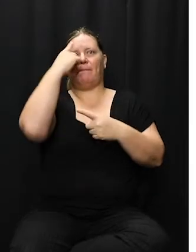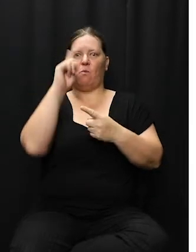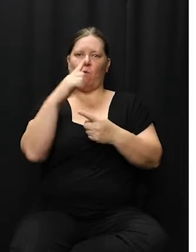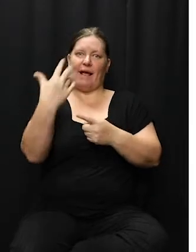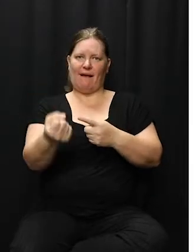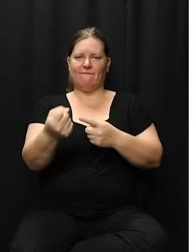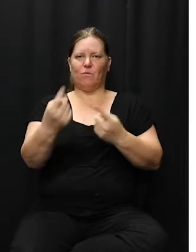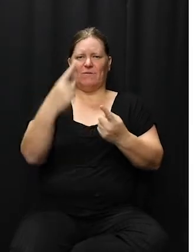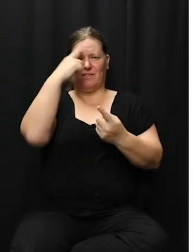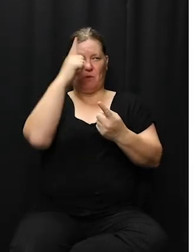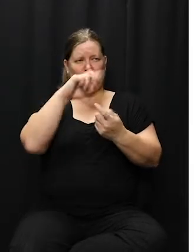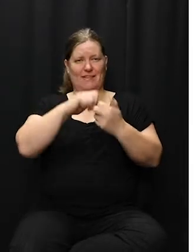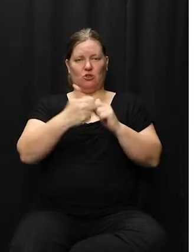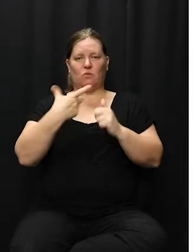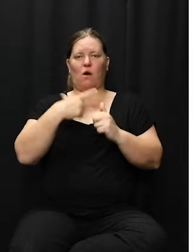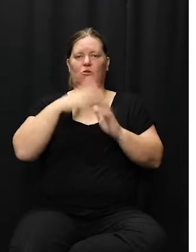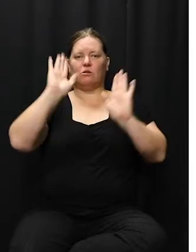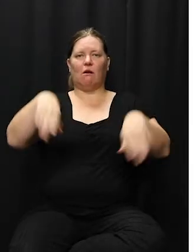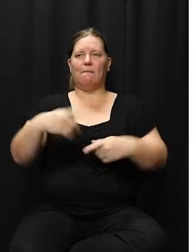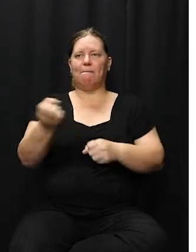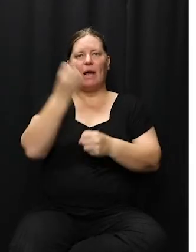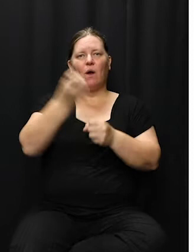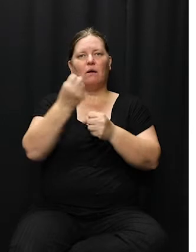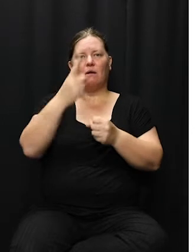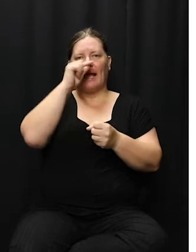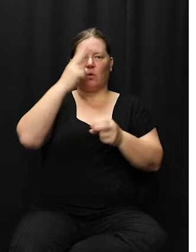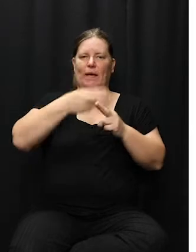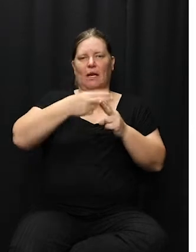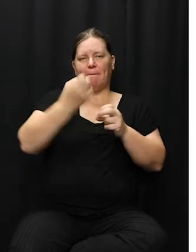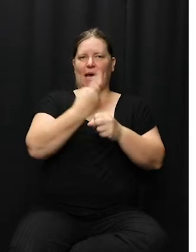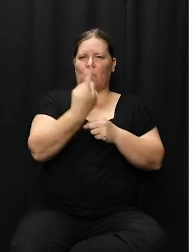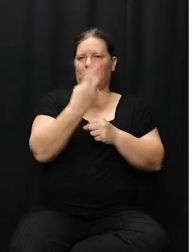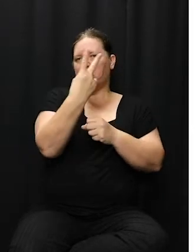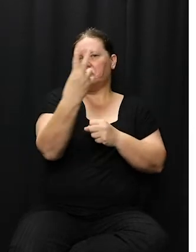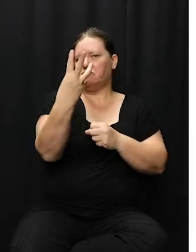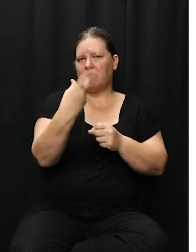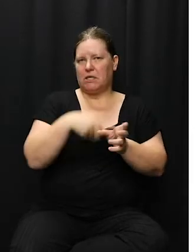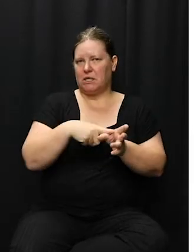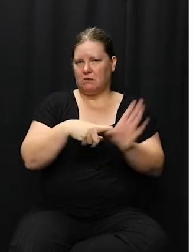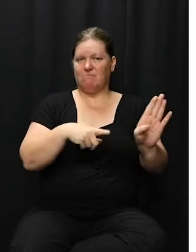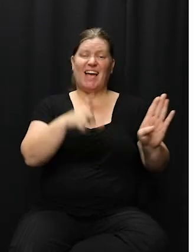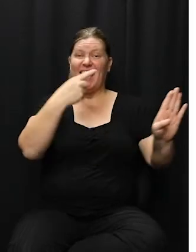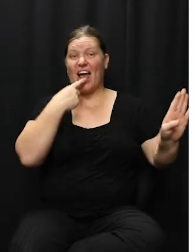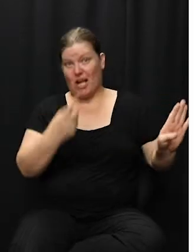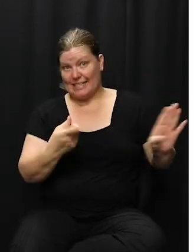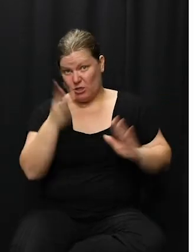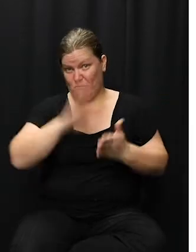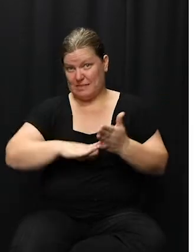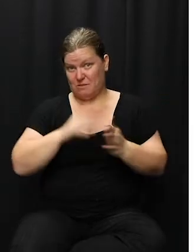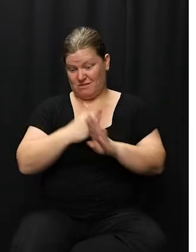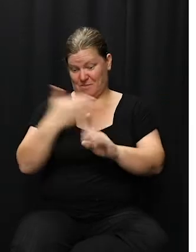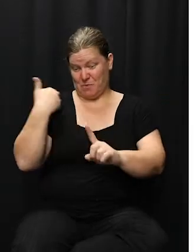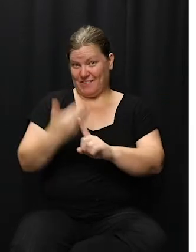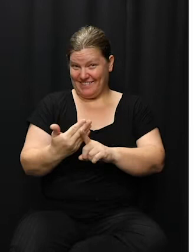Now we come to the issue of assessment tools. So before we think about why can't we just